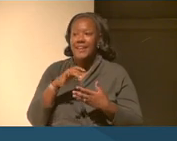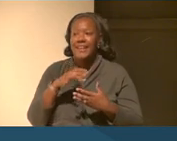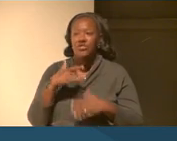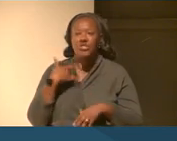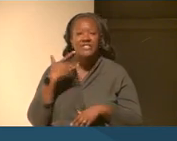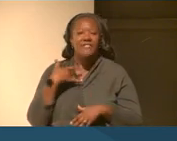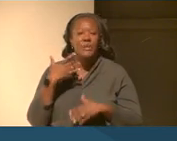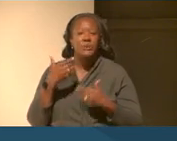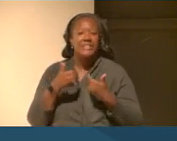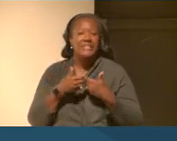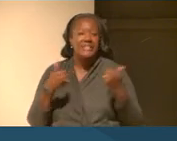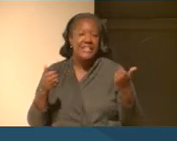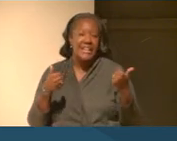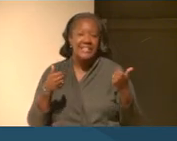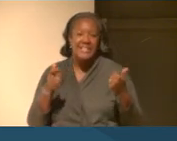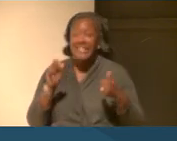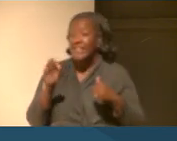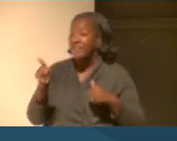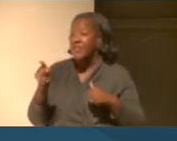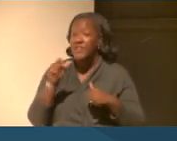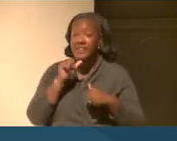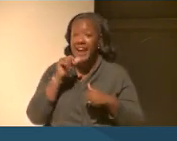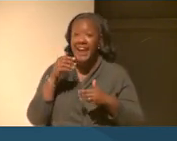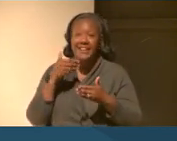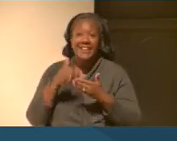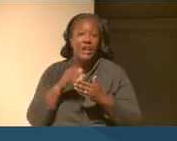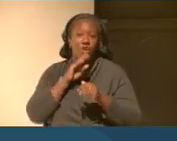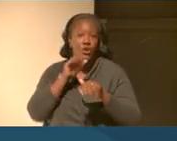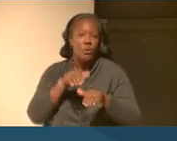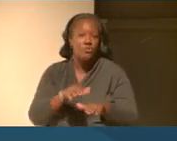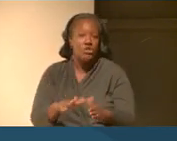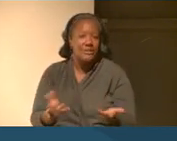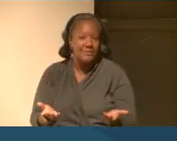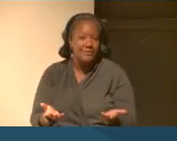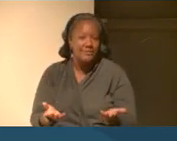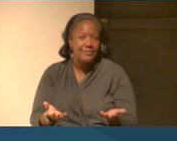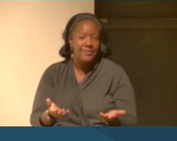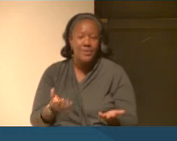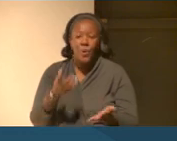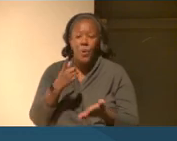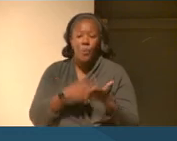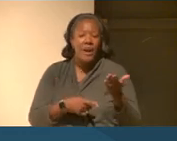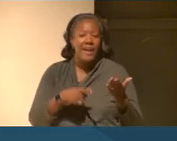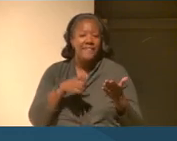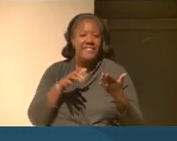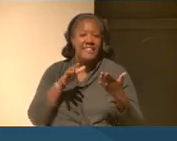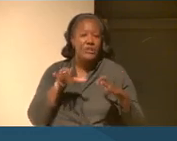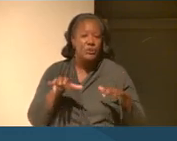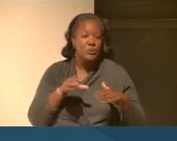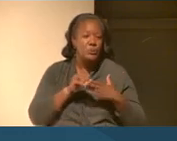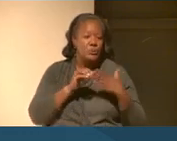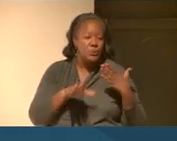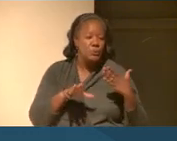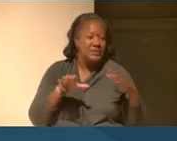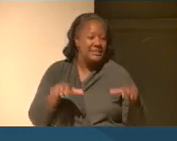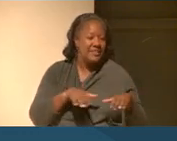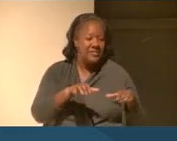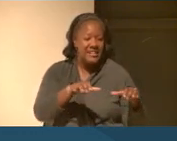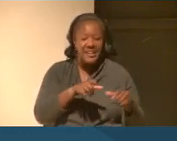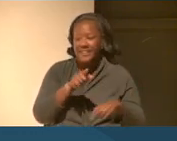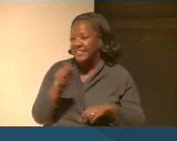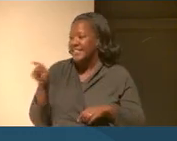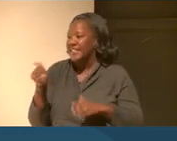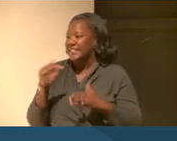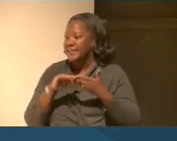so disconnected, especially if they're not even on an ocean, right? Like, what is it that these students have done, or stories that these and these communities have